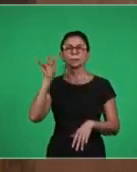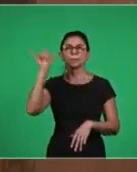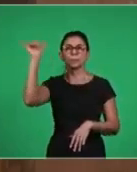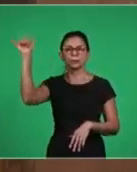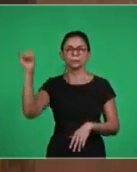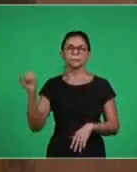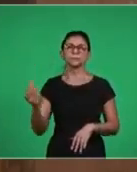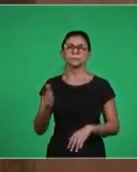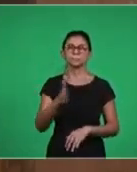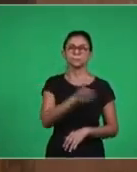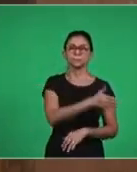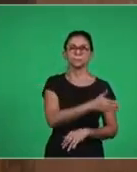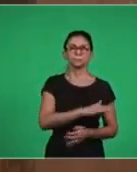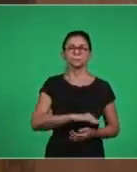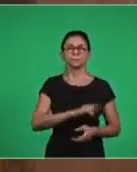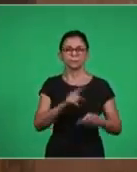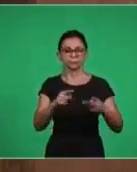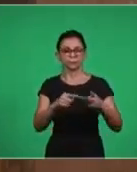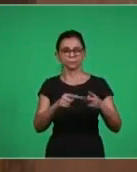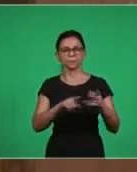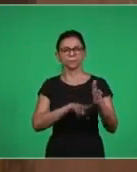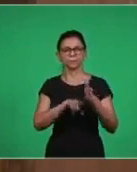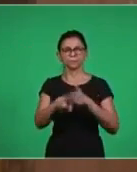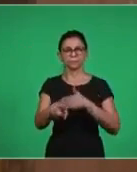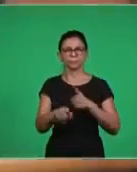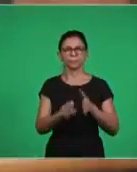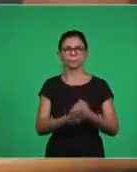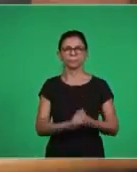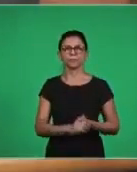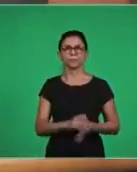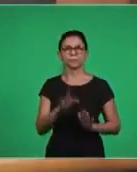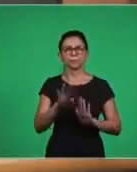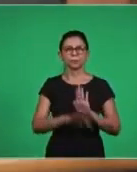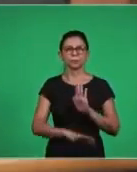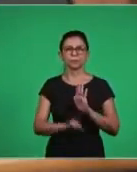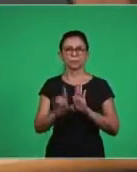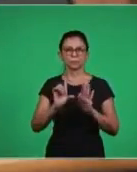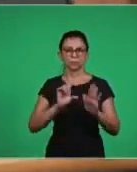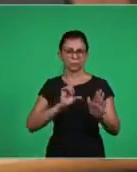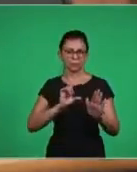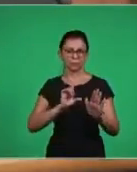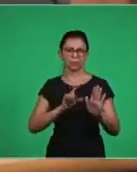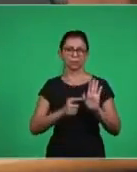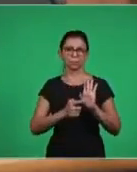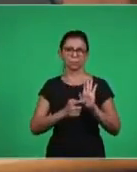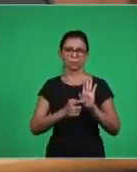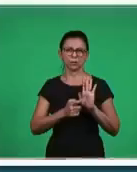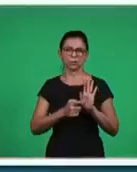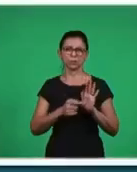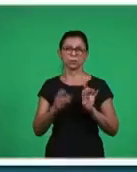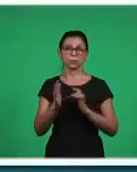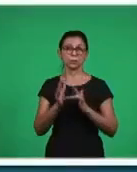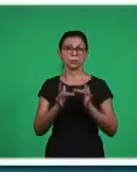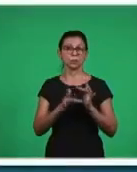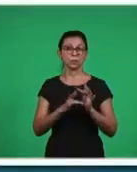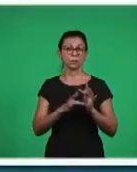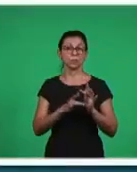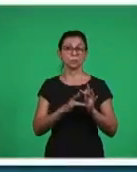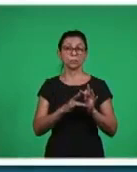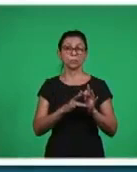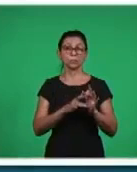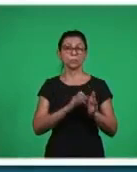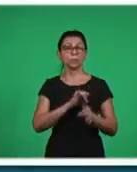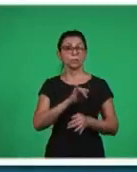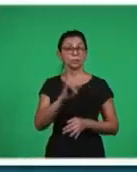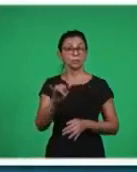see if we have enough time to do our next question. On the previous text, to the quote that was